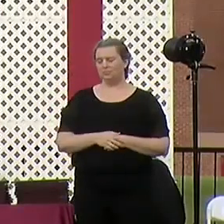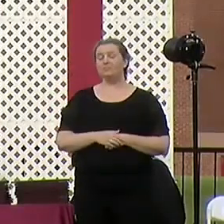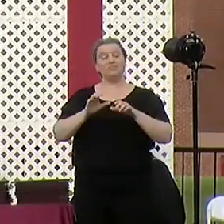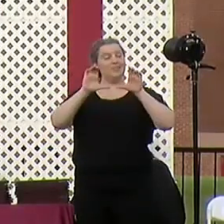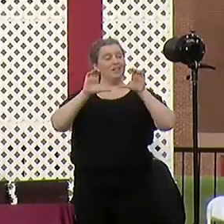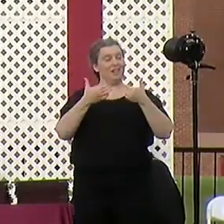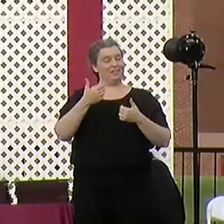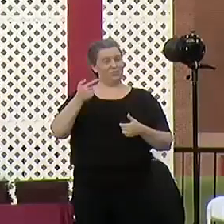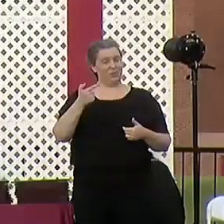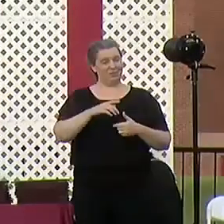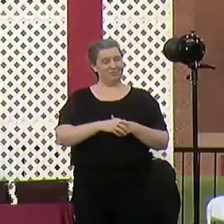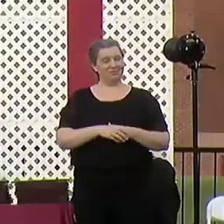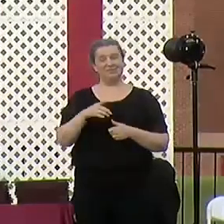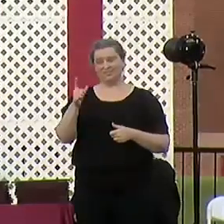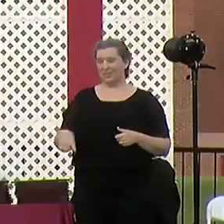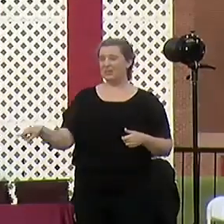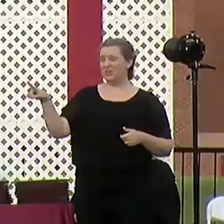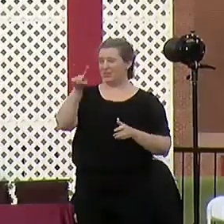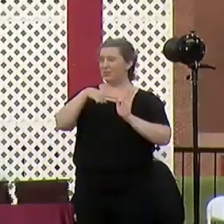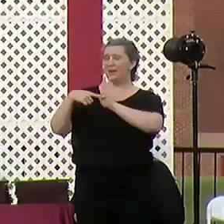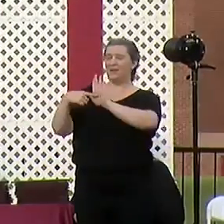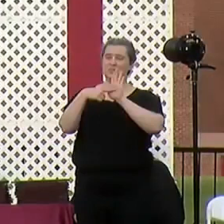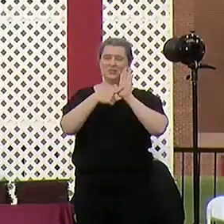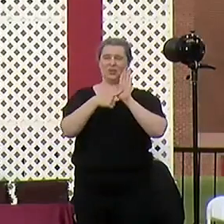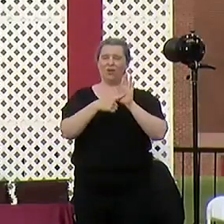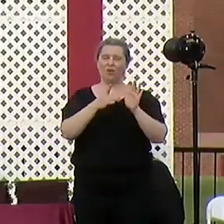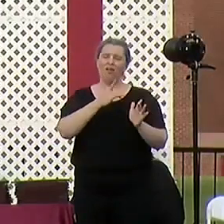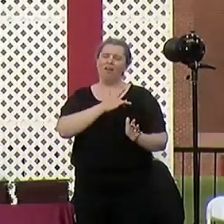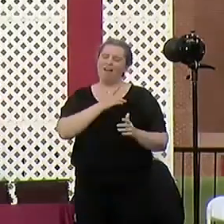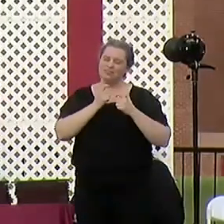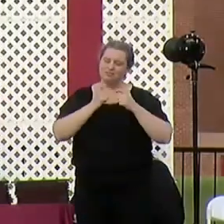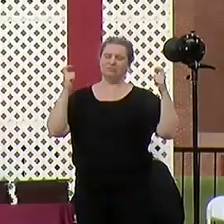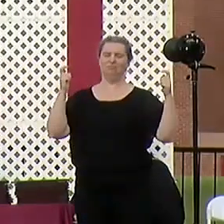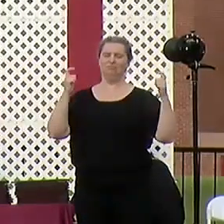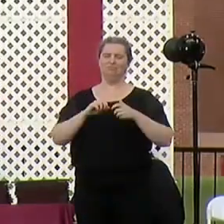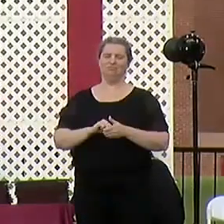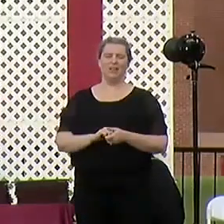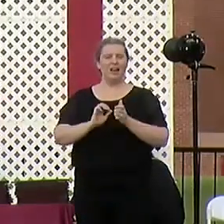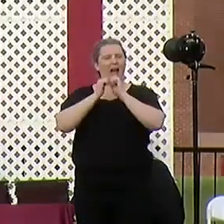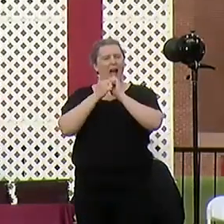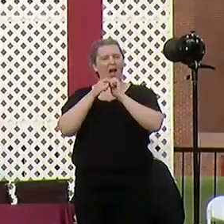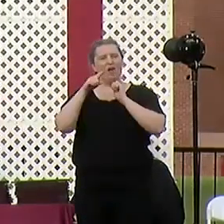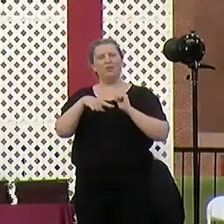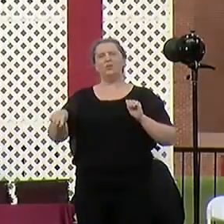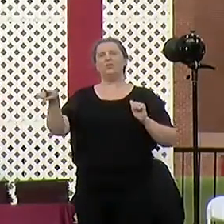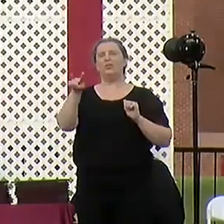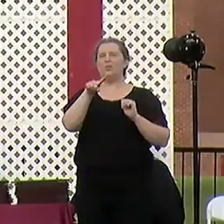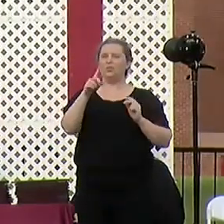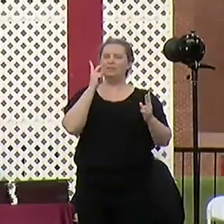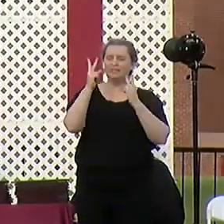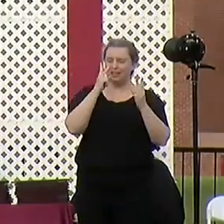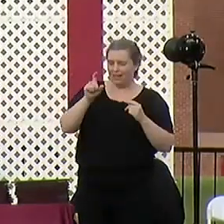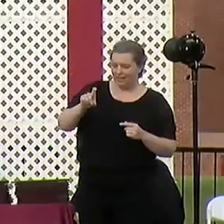Class of 21, you too have shown heroic hearts in the countless ways that you have stretched, seen a